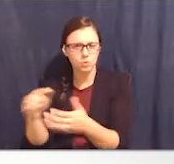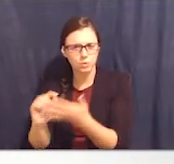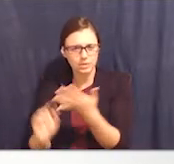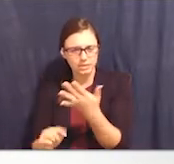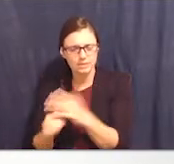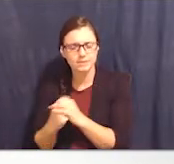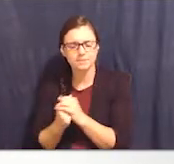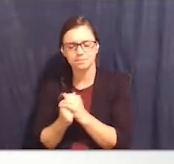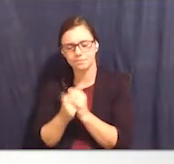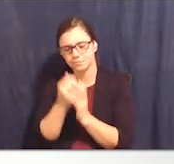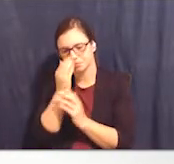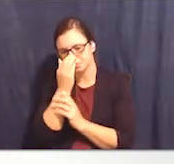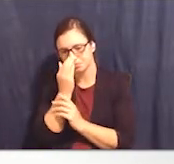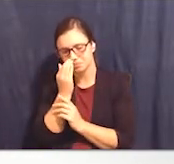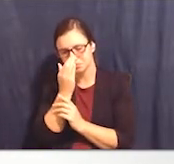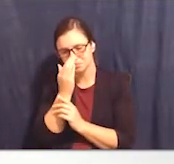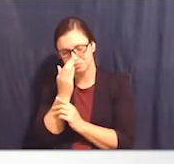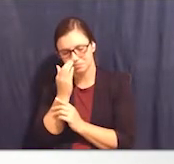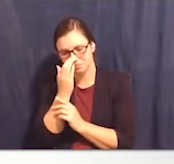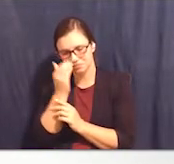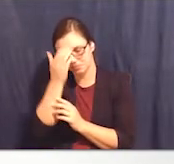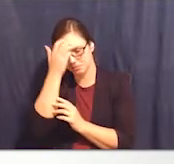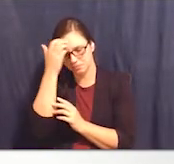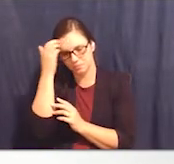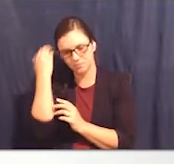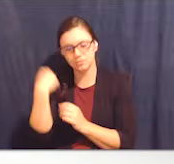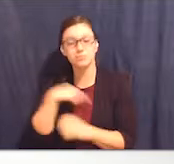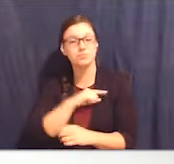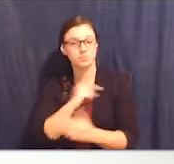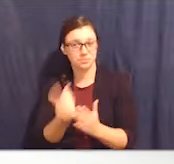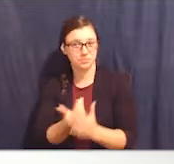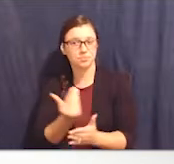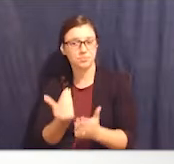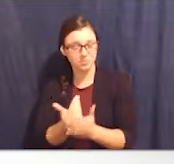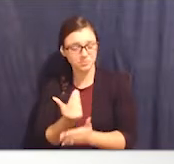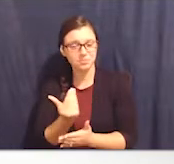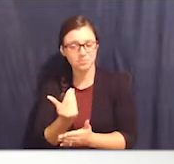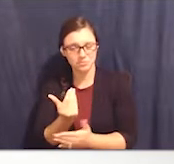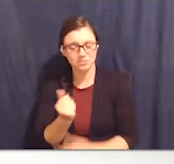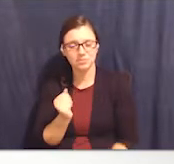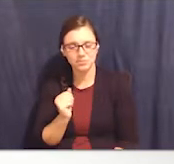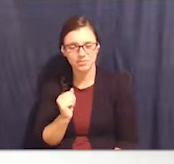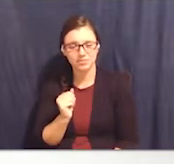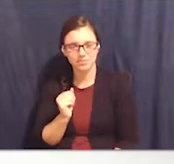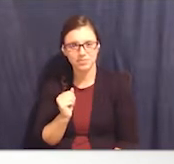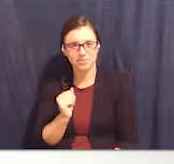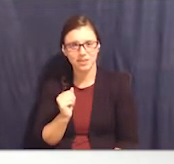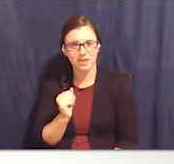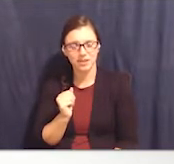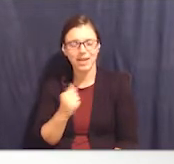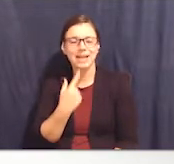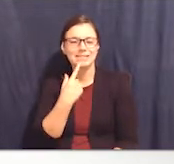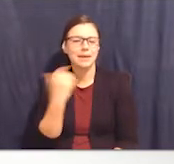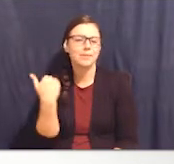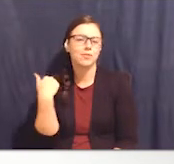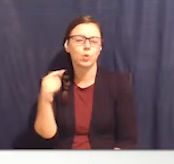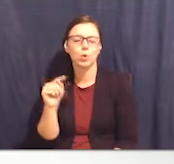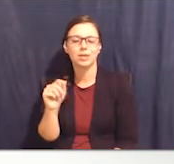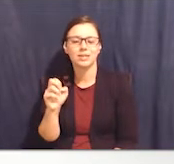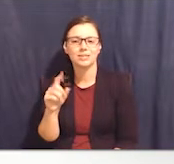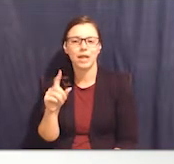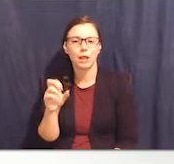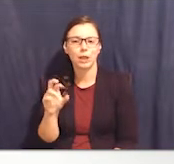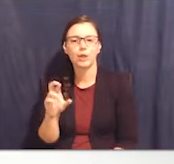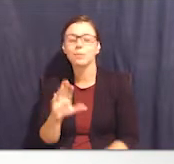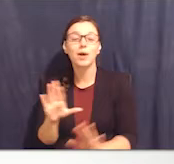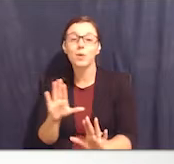We're going for some new universities, some new state colleges, and such. One of the things that we found that we